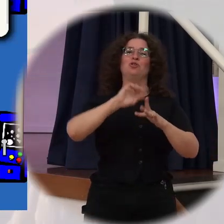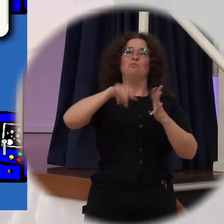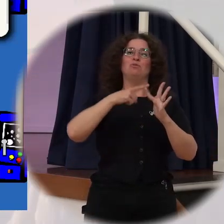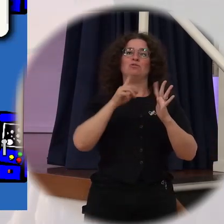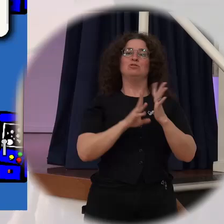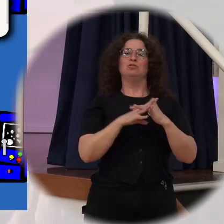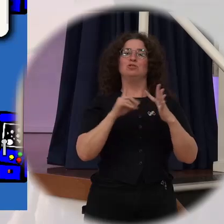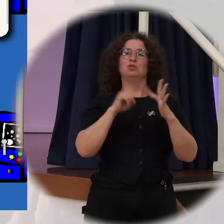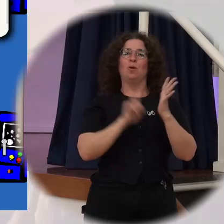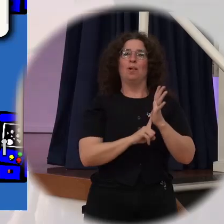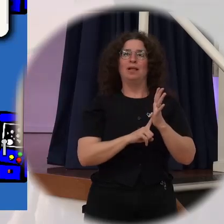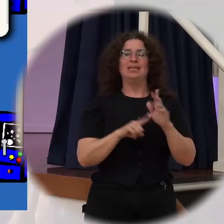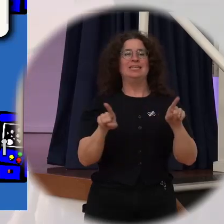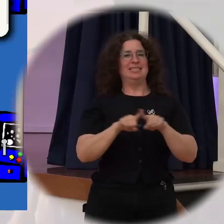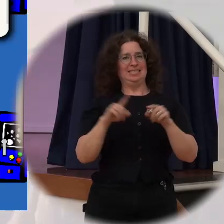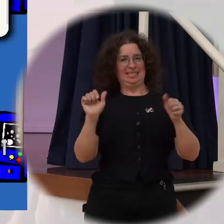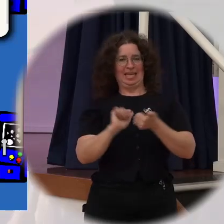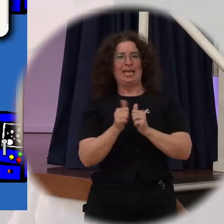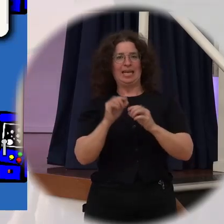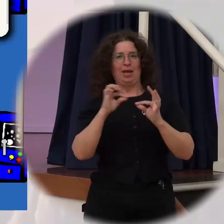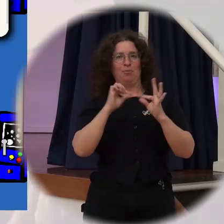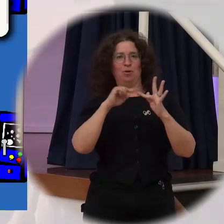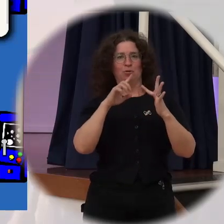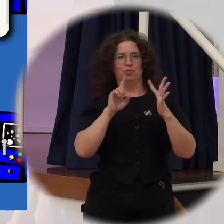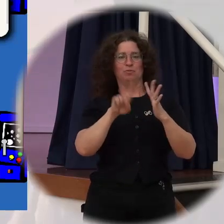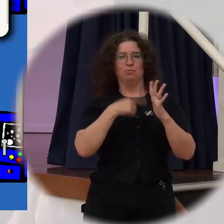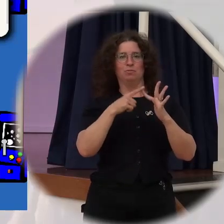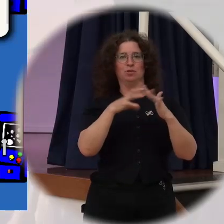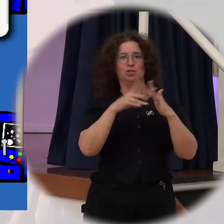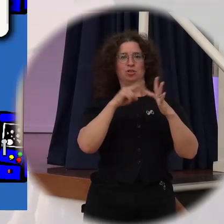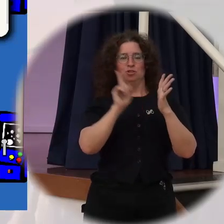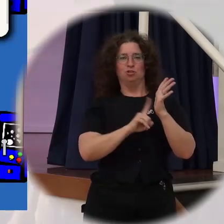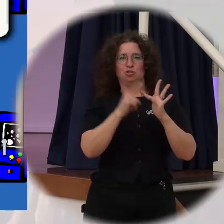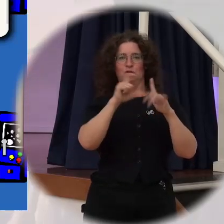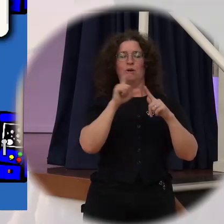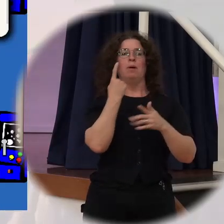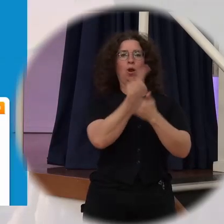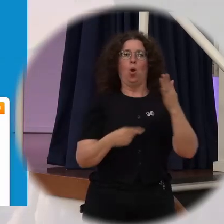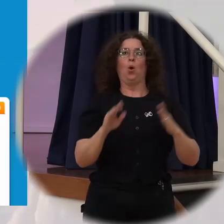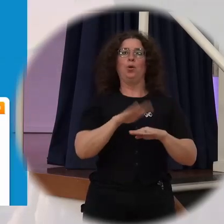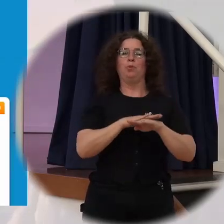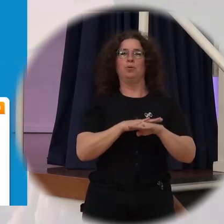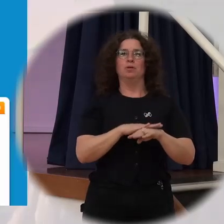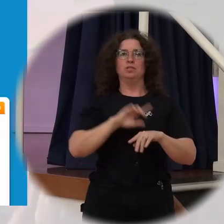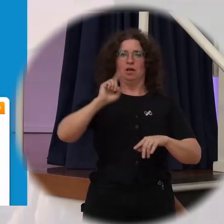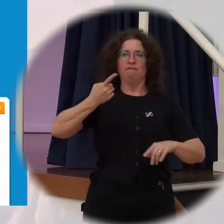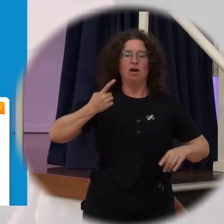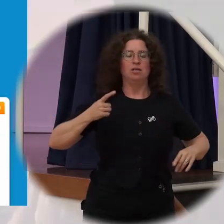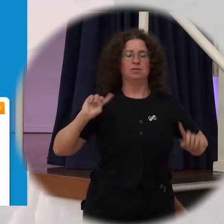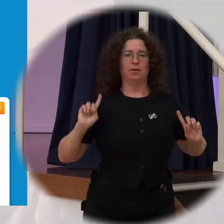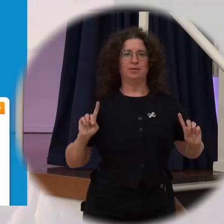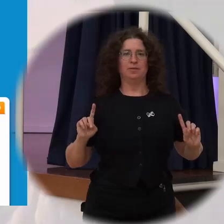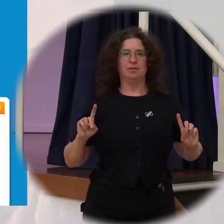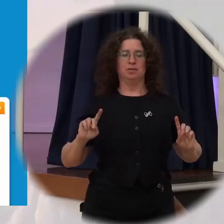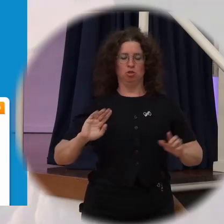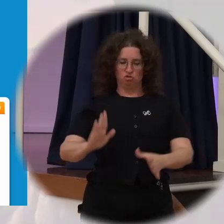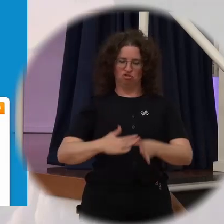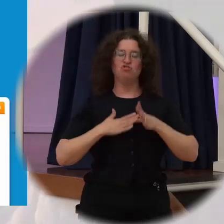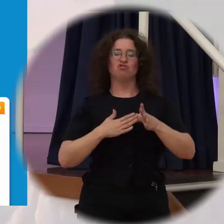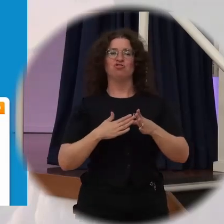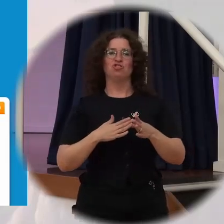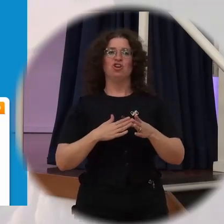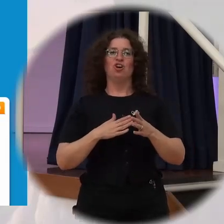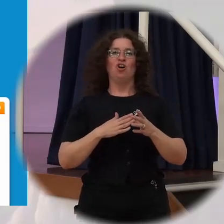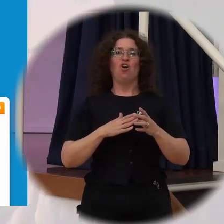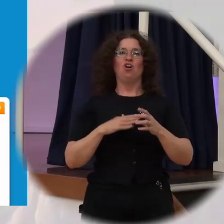other than it was bejeweled, but they were blue. So the only way to know was to start making it. So the first step was to start looking around at the original game, because I wanted to recreate